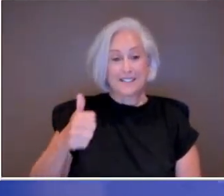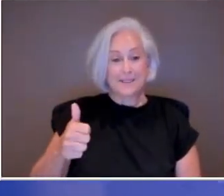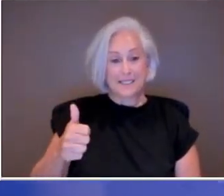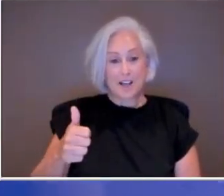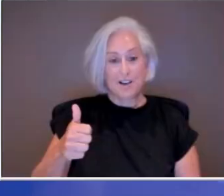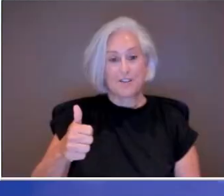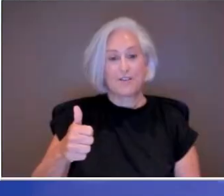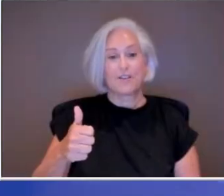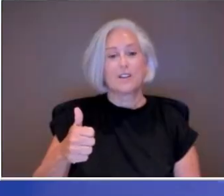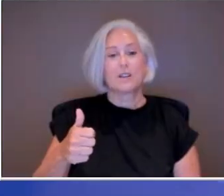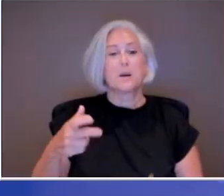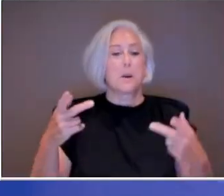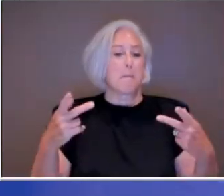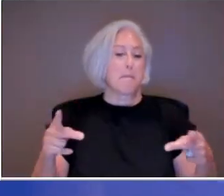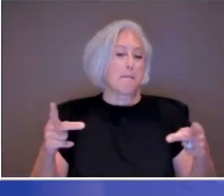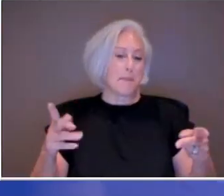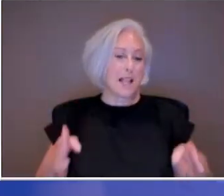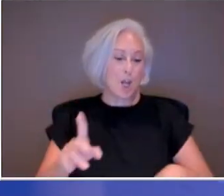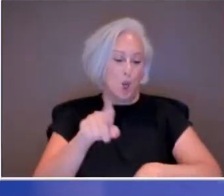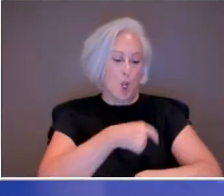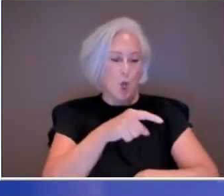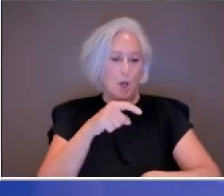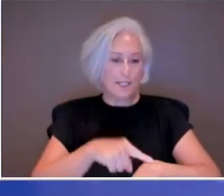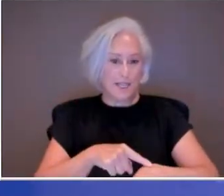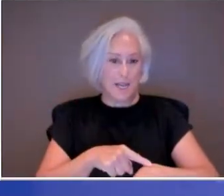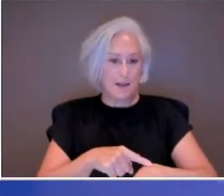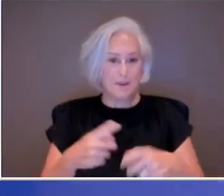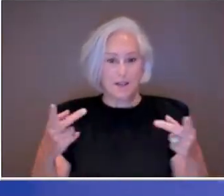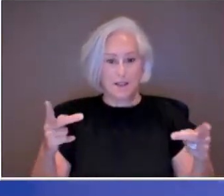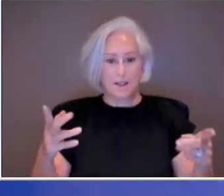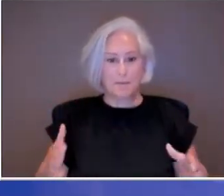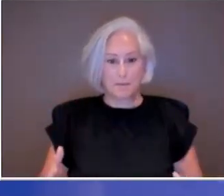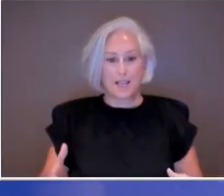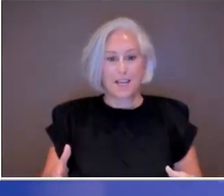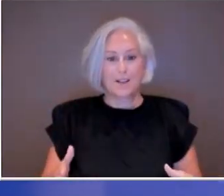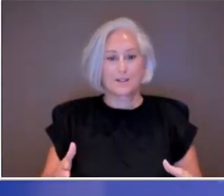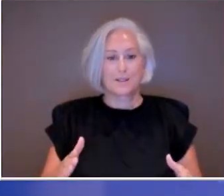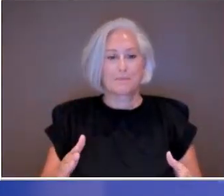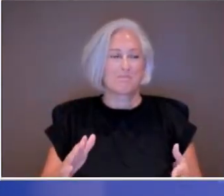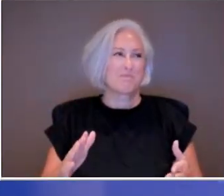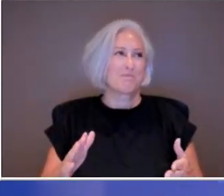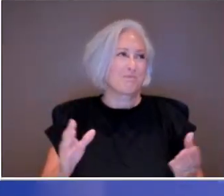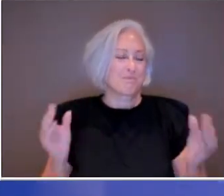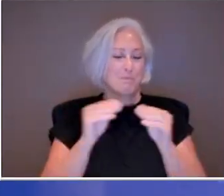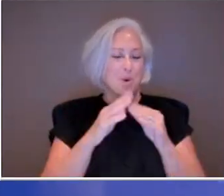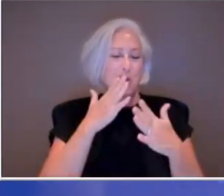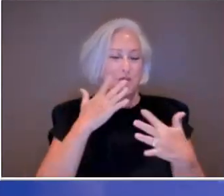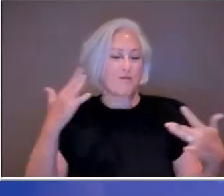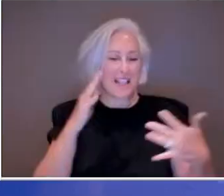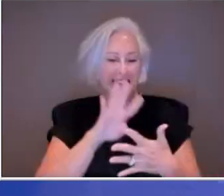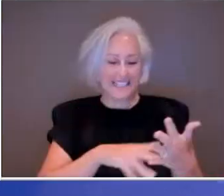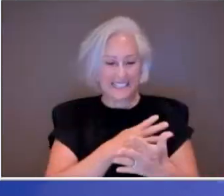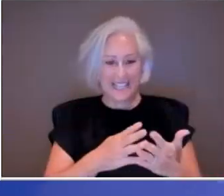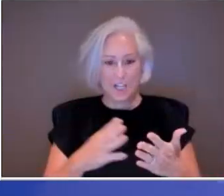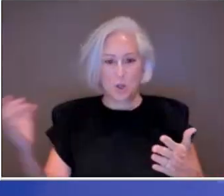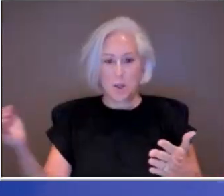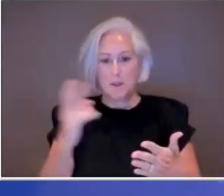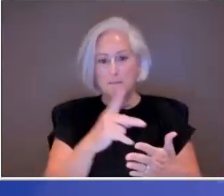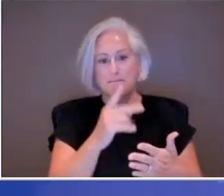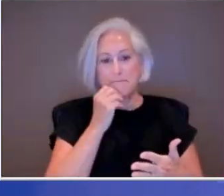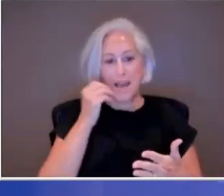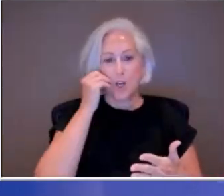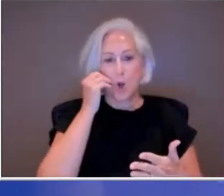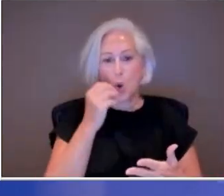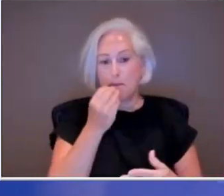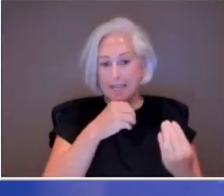career, and the players have a friendlier schedule. They're home by dinner, unless they're